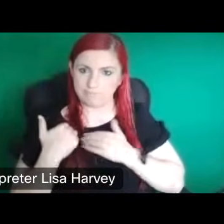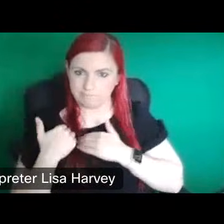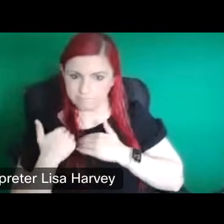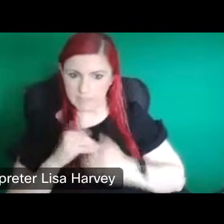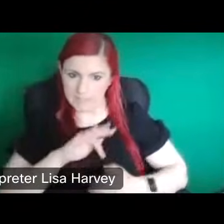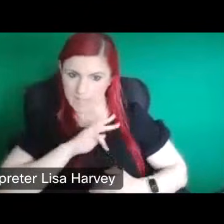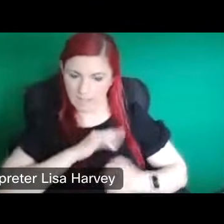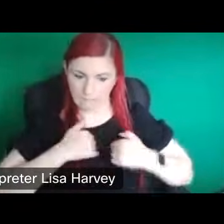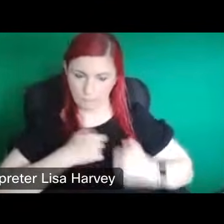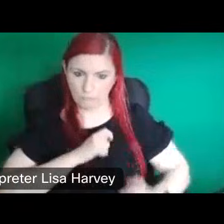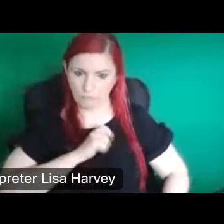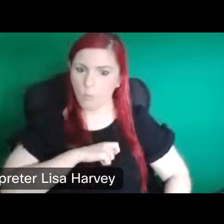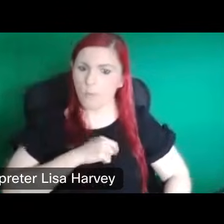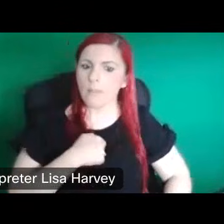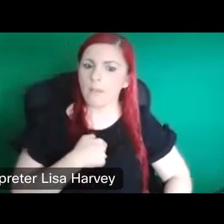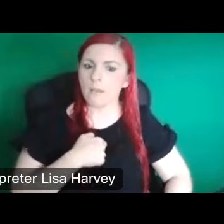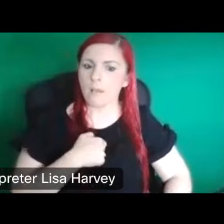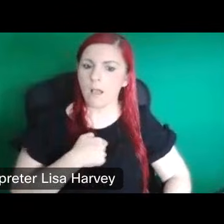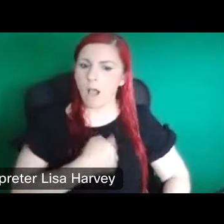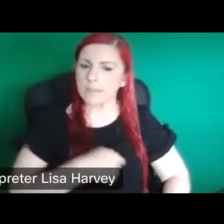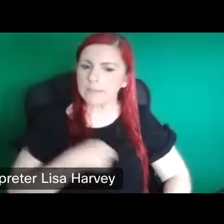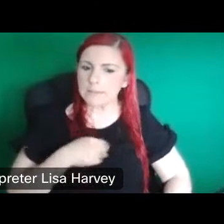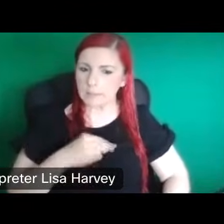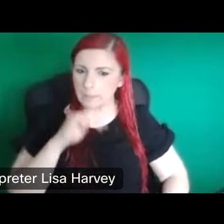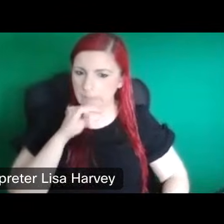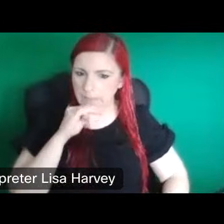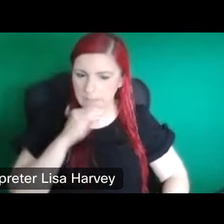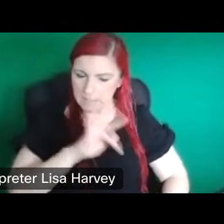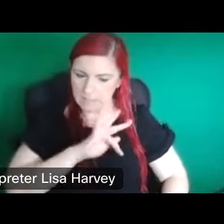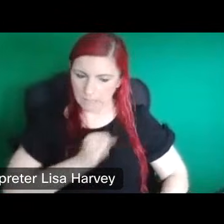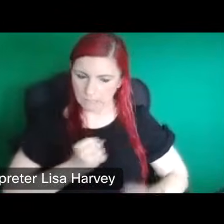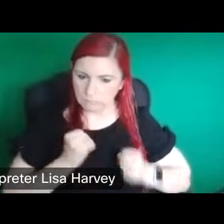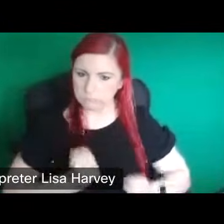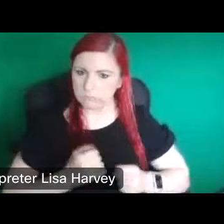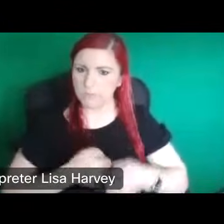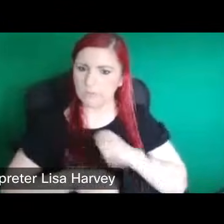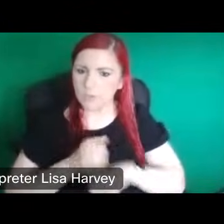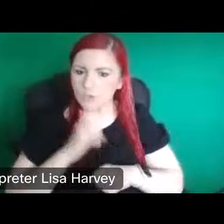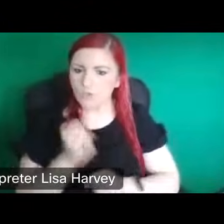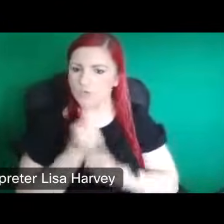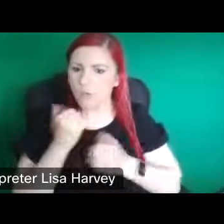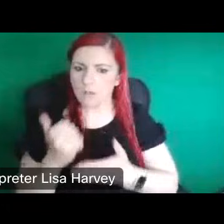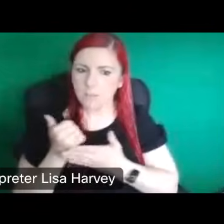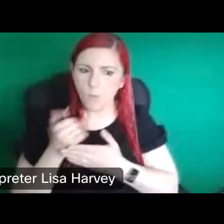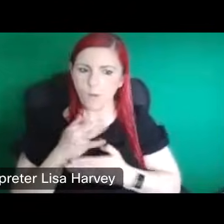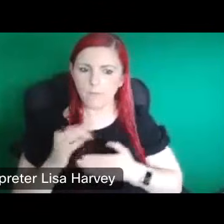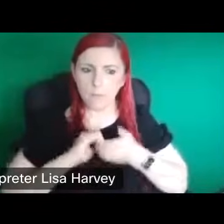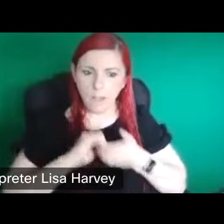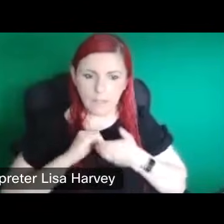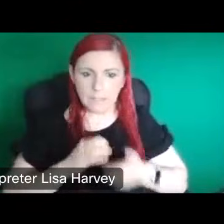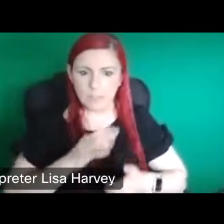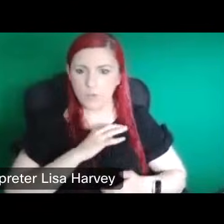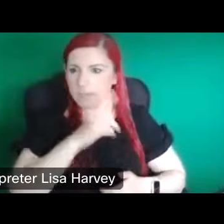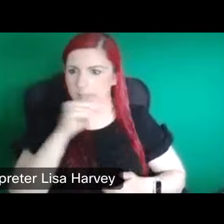honesty requires self-conviction, strong support from colleagues, good example from leadership, coupled with training.